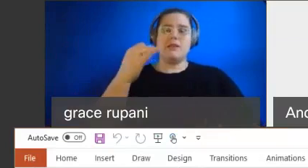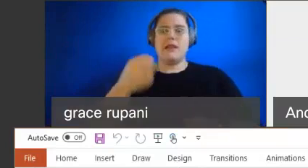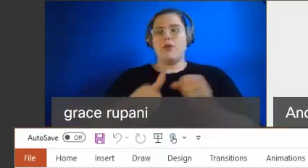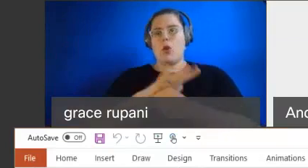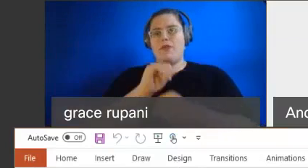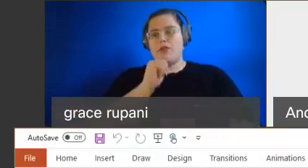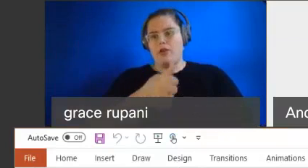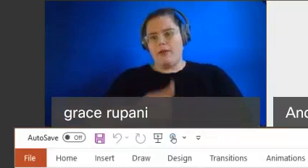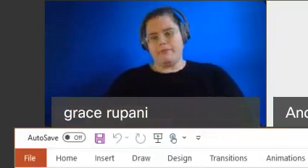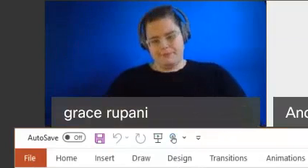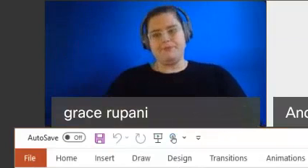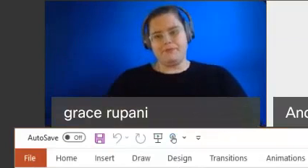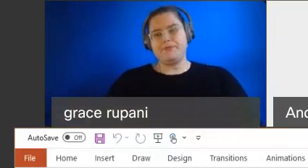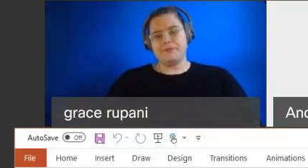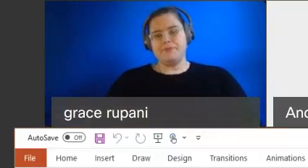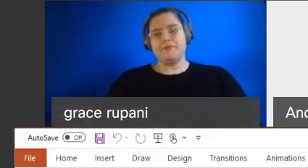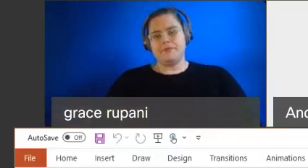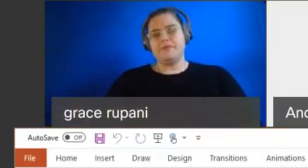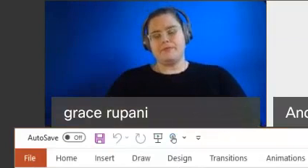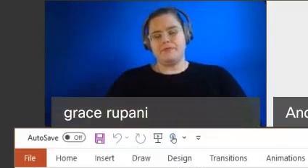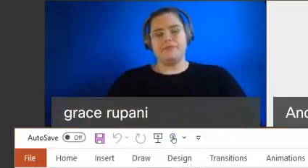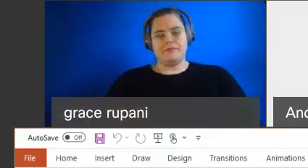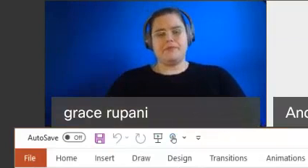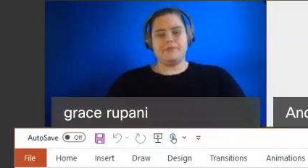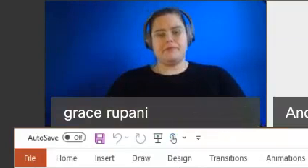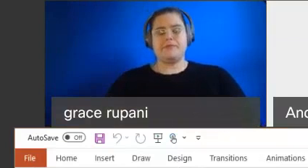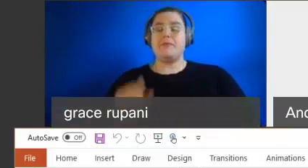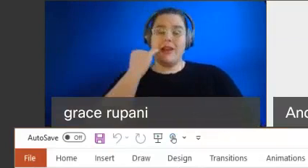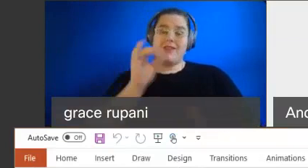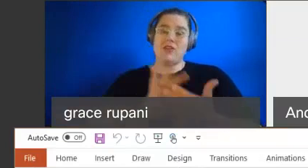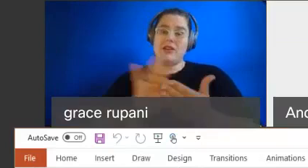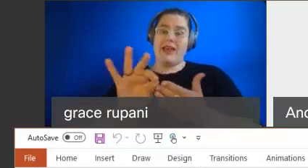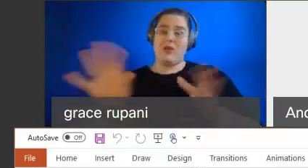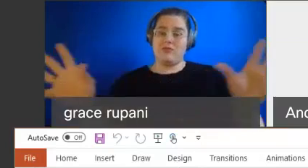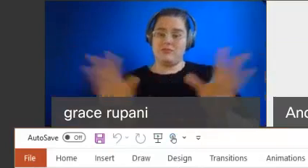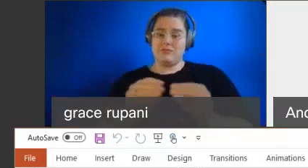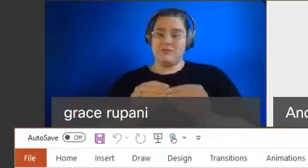And so if you look at it that way, what we've got is 28